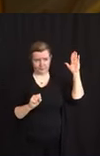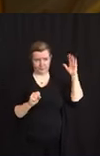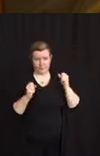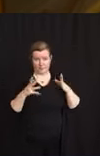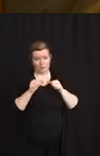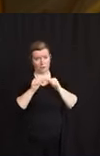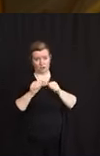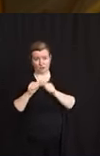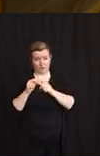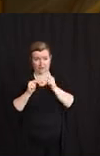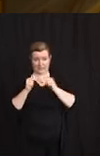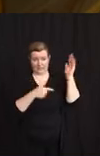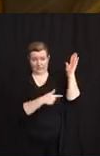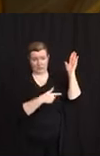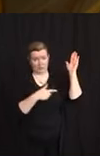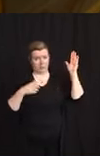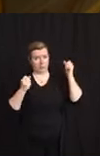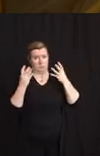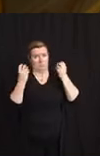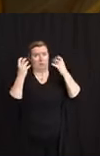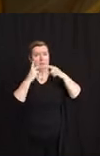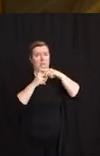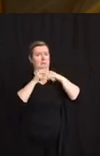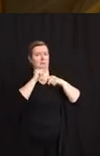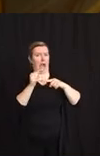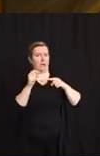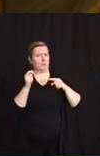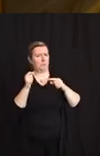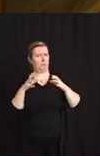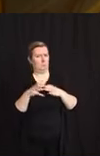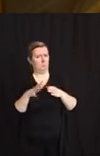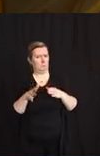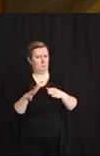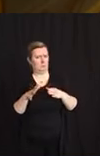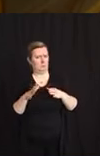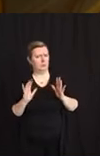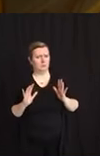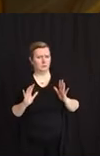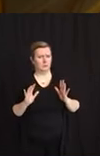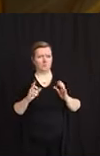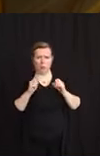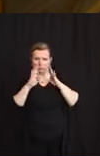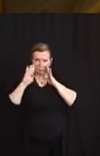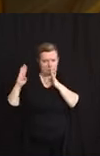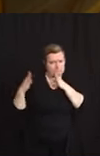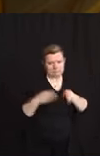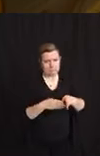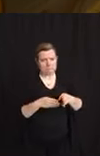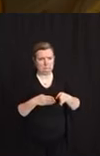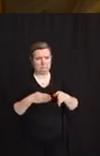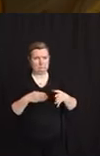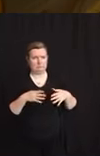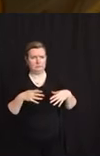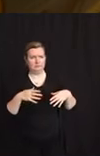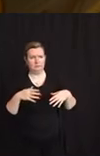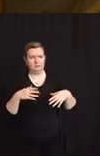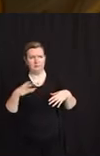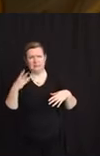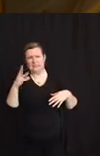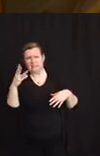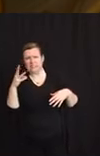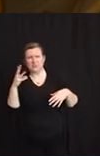significant spread. So we do have a plan to target the 16 or 20 long-term